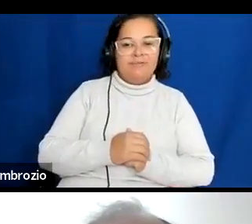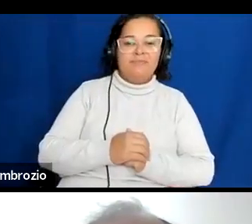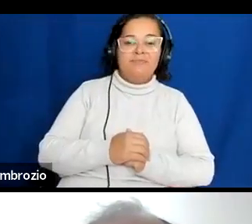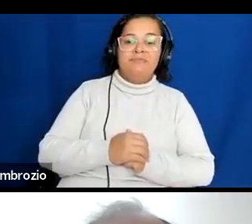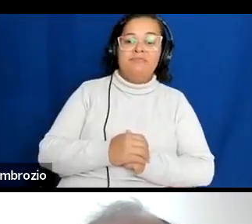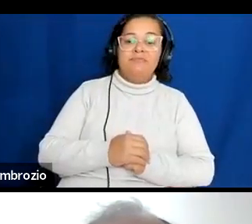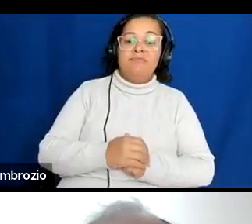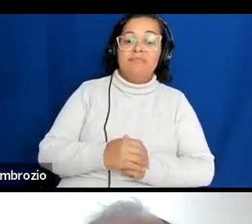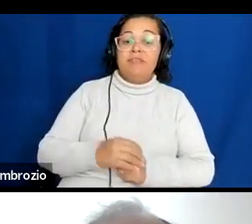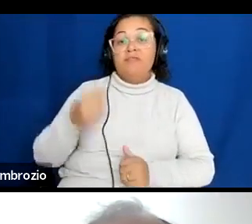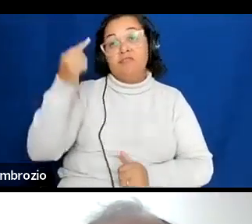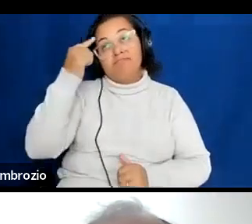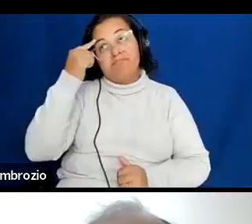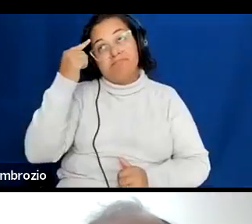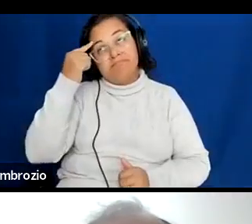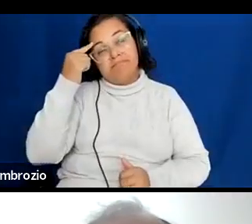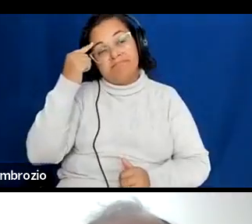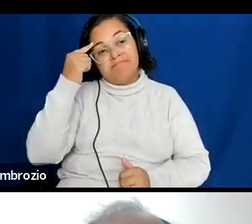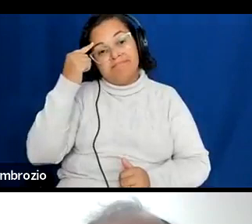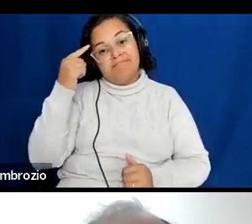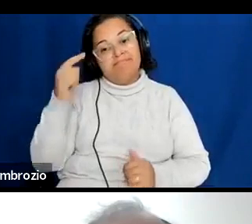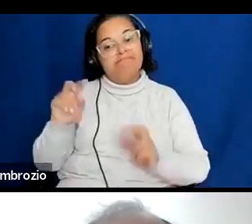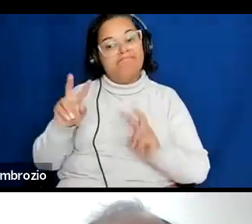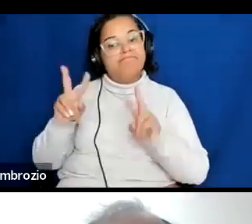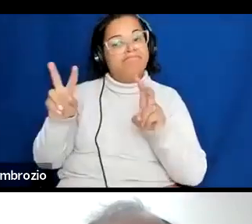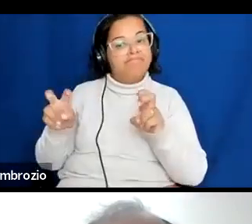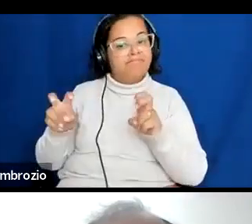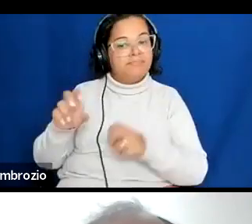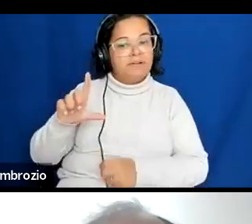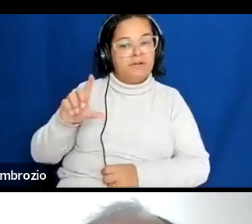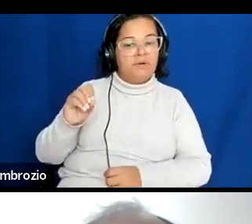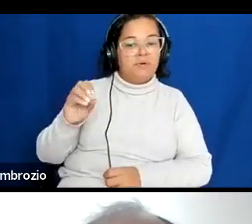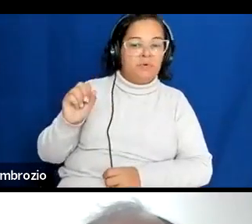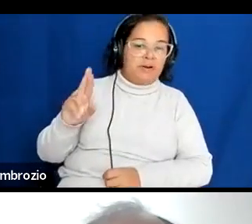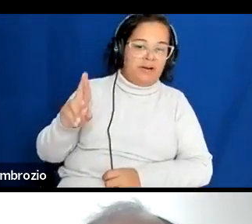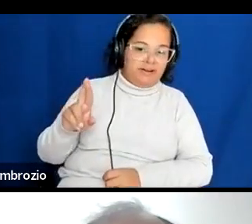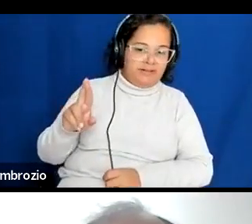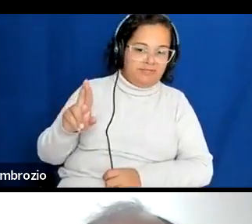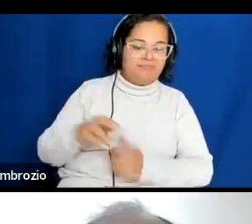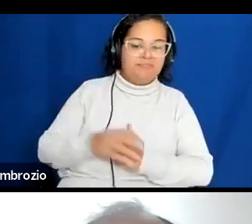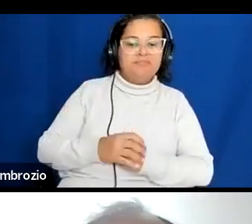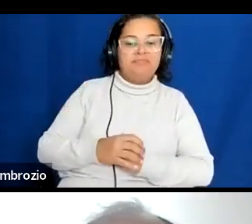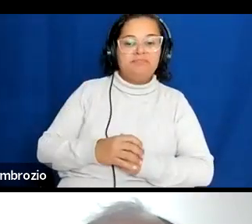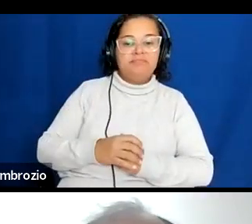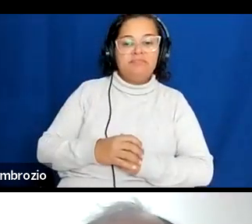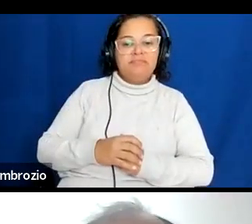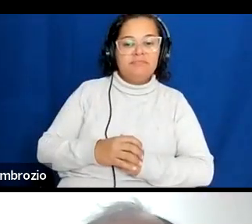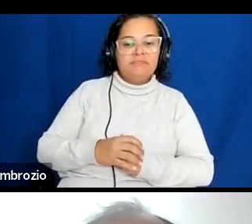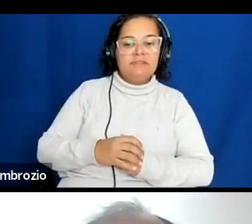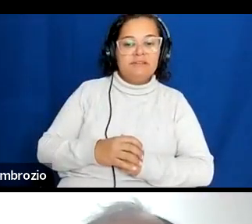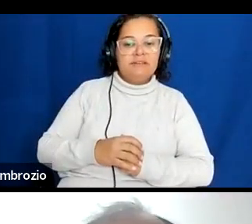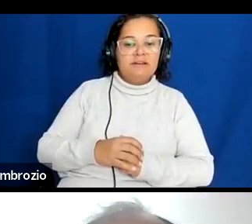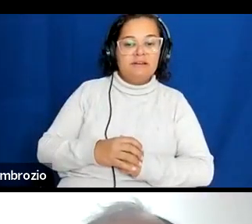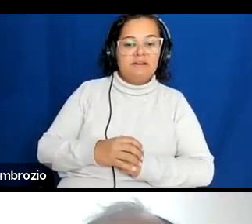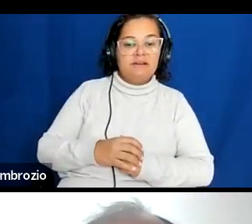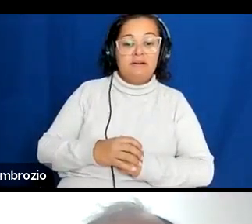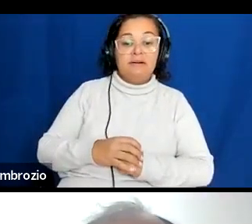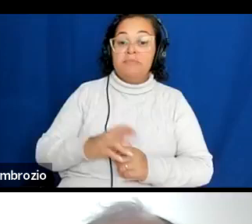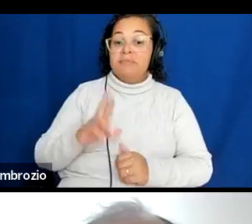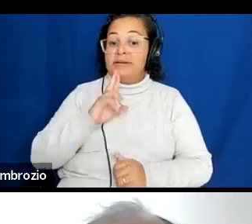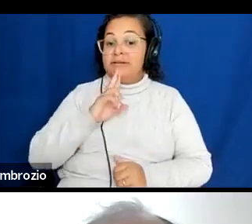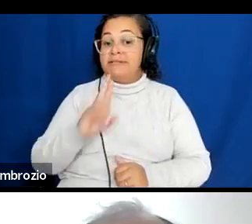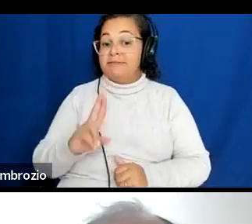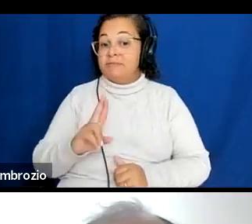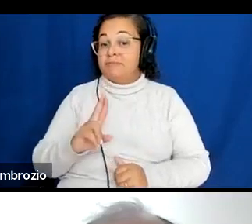question of Lukács a bit more in order to answer that specific question. But you're